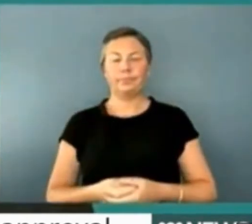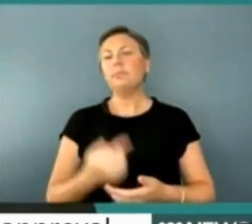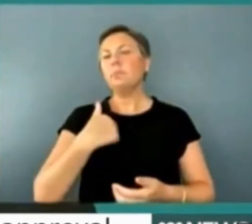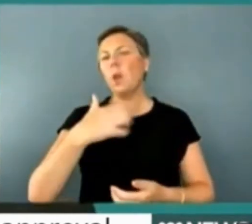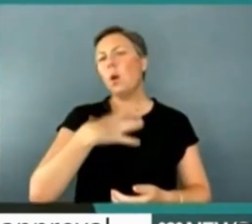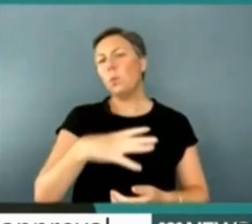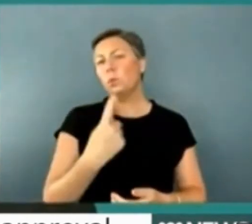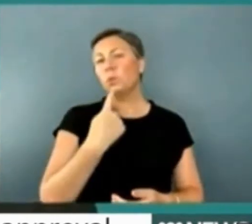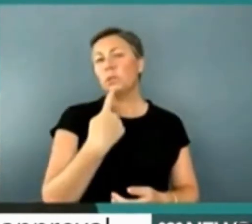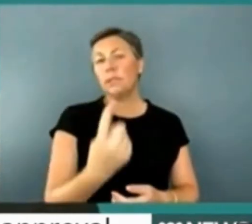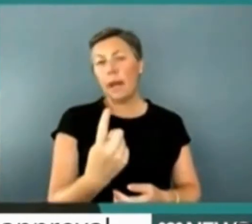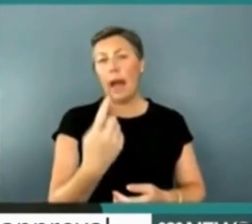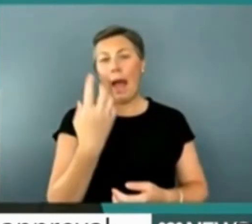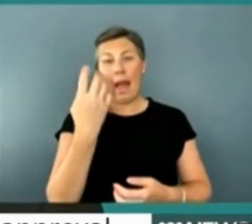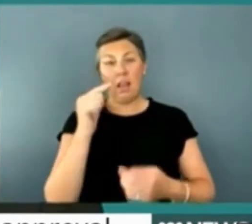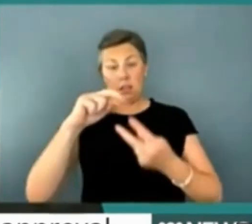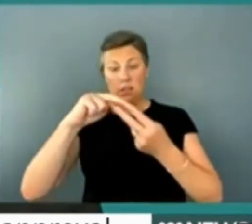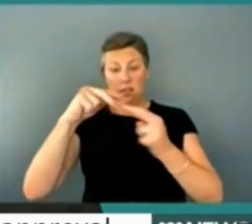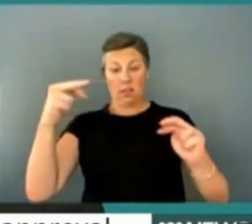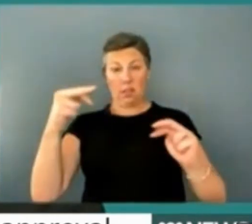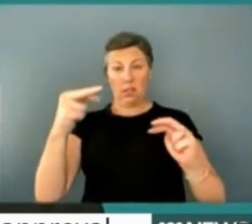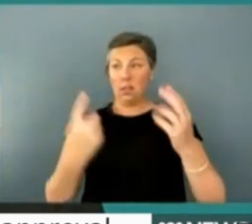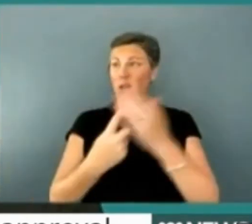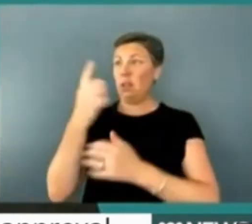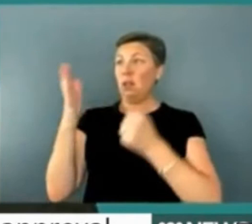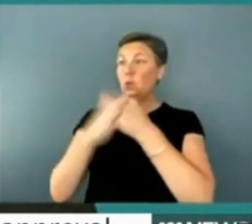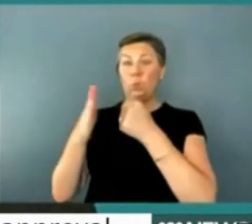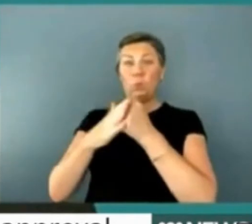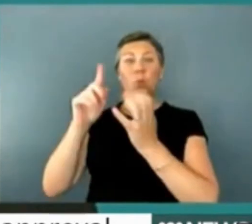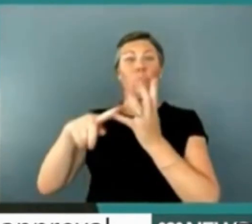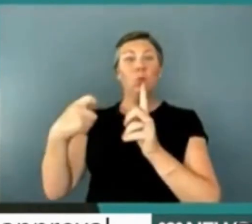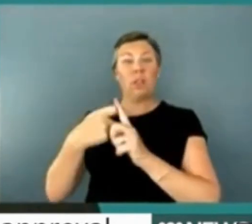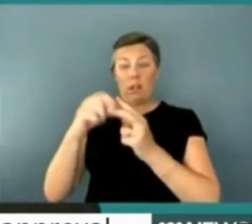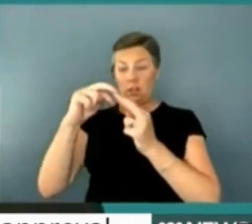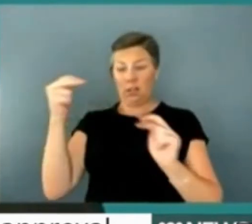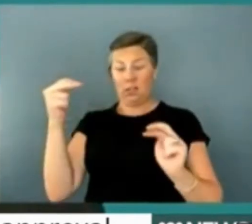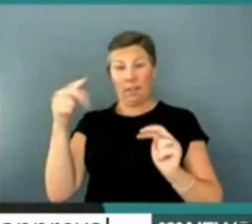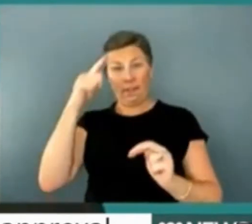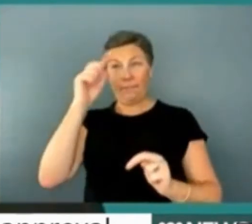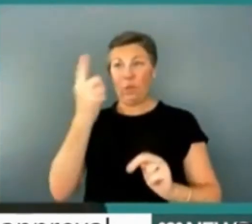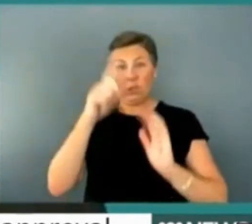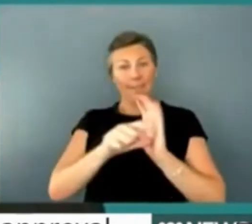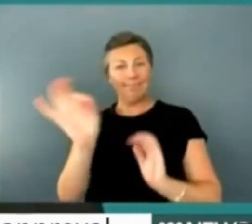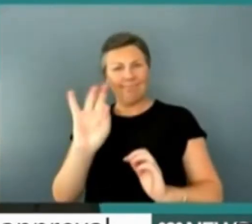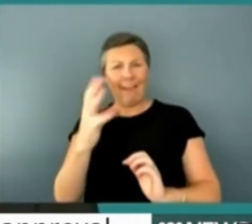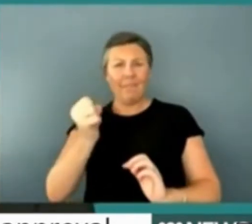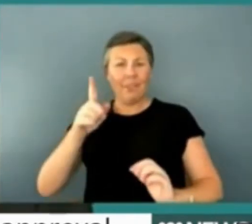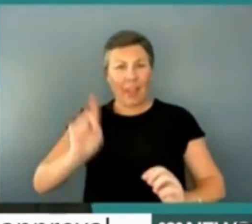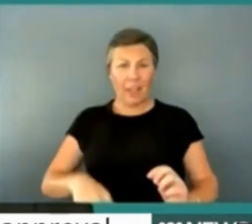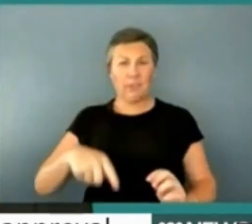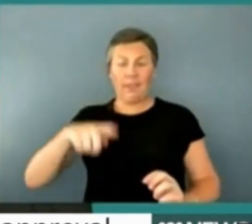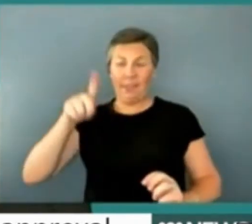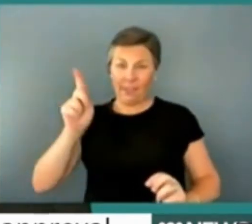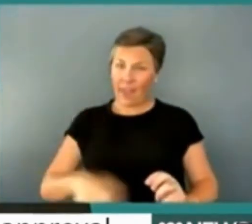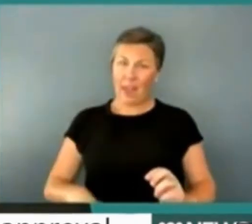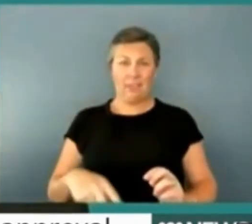minor mutations of this virus since the beginning. There have been thousands of them, and there have been many